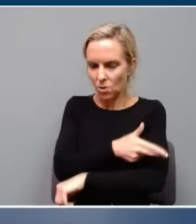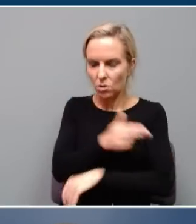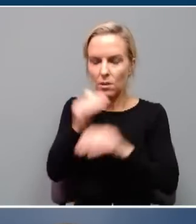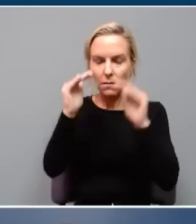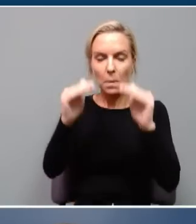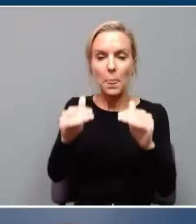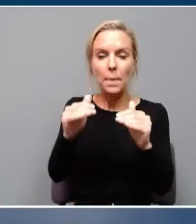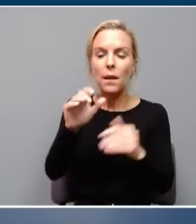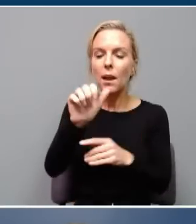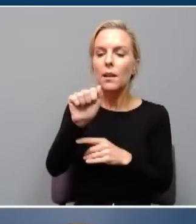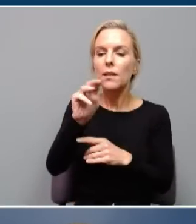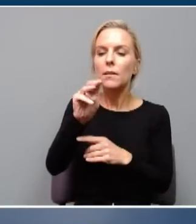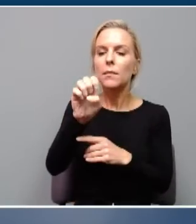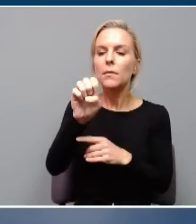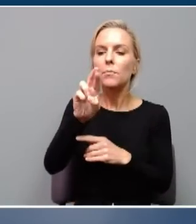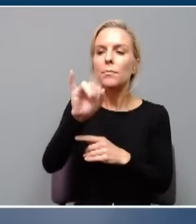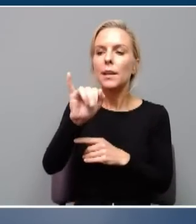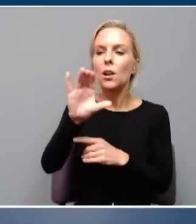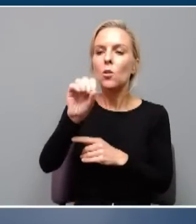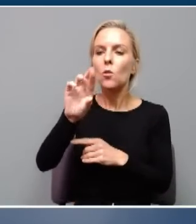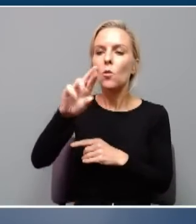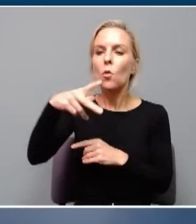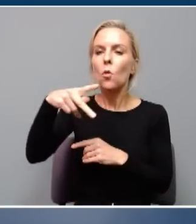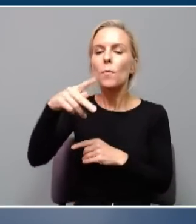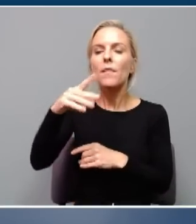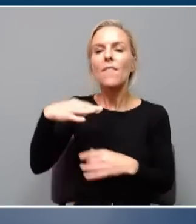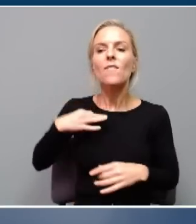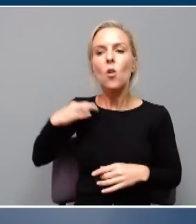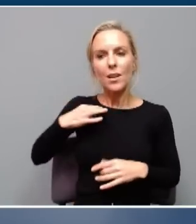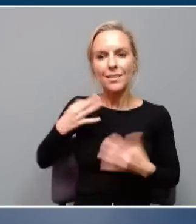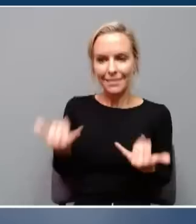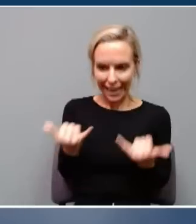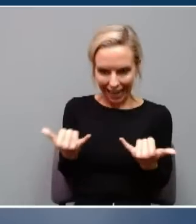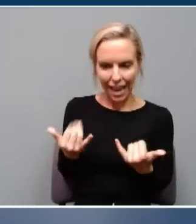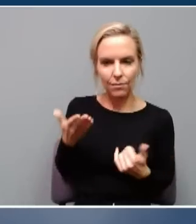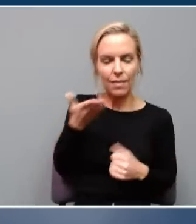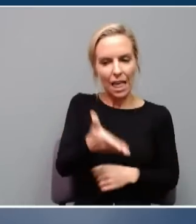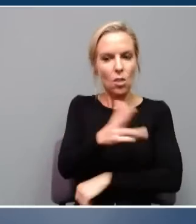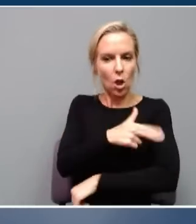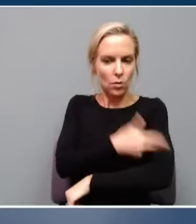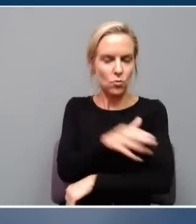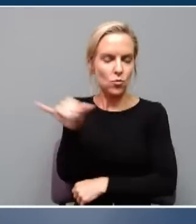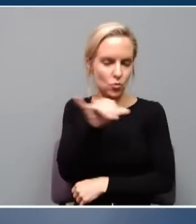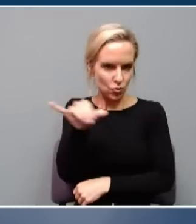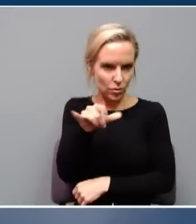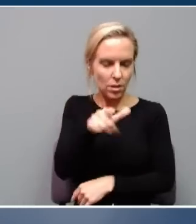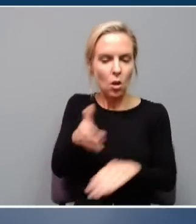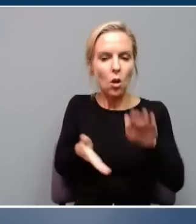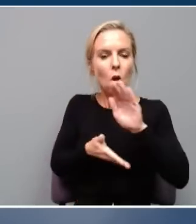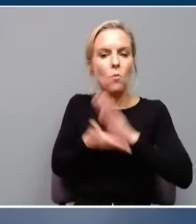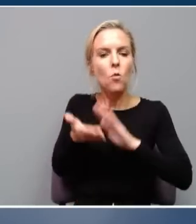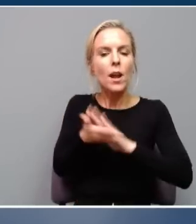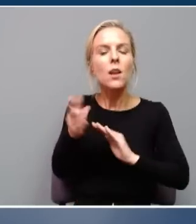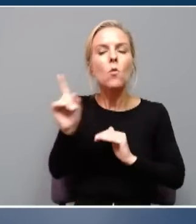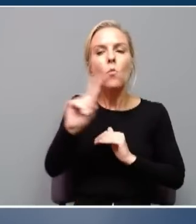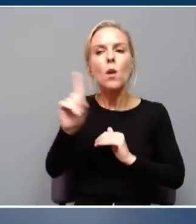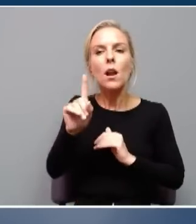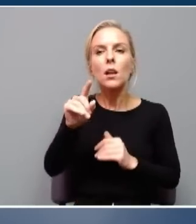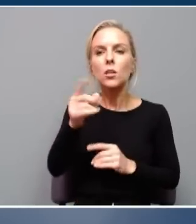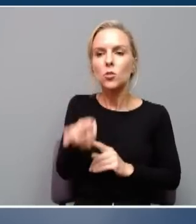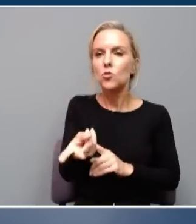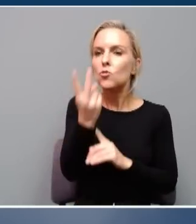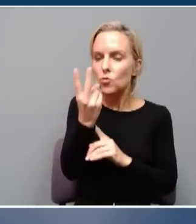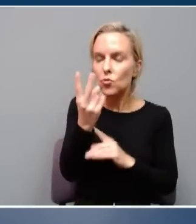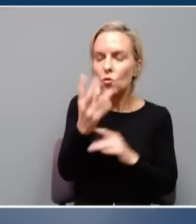AmeriCorps volunteers are now in our hospitals as well. Right now, they are operating in 2 of the